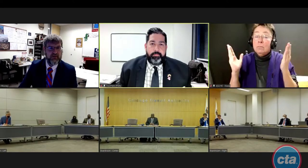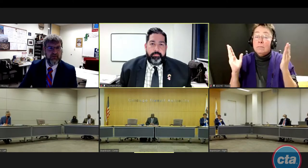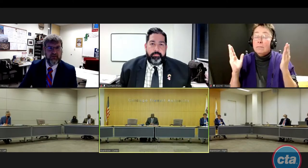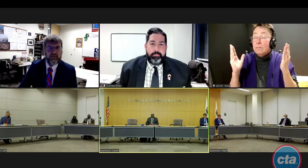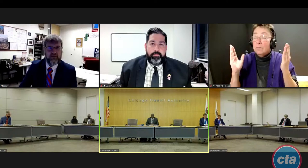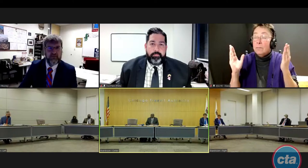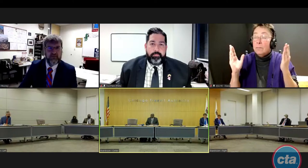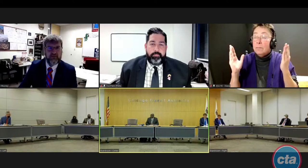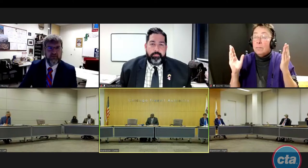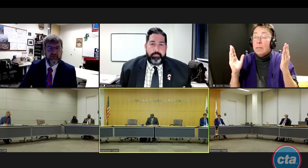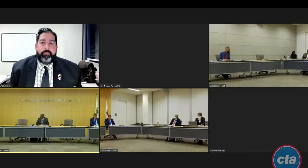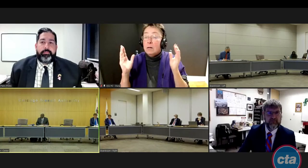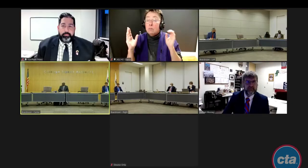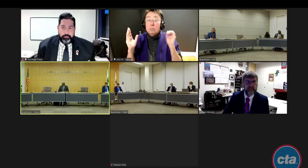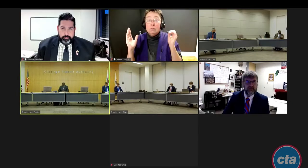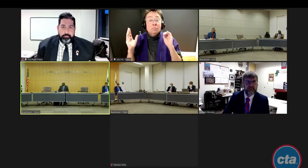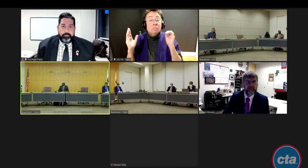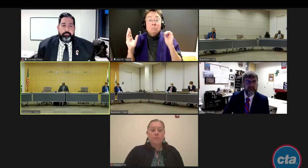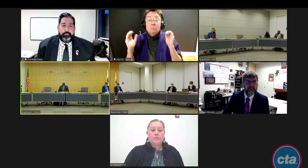No